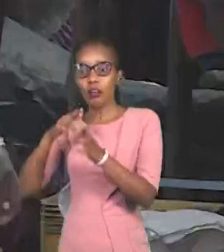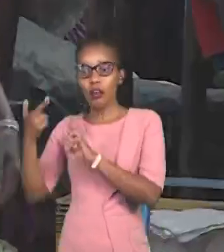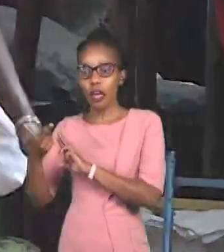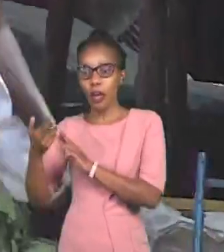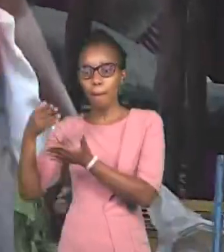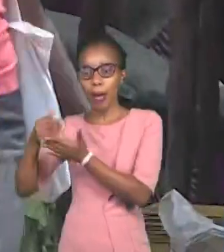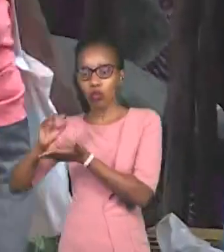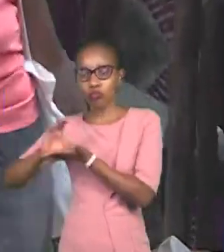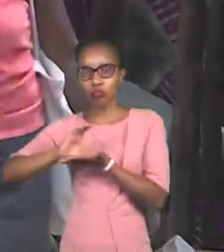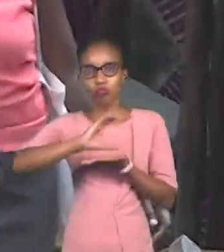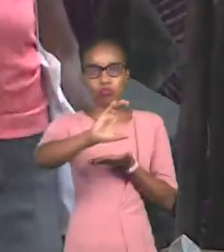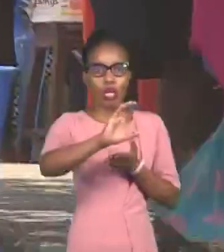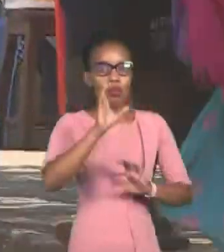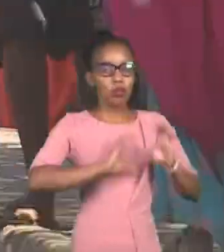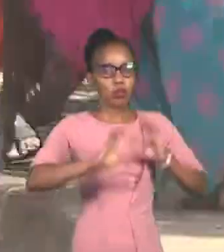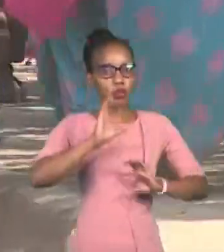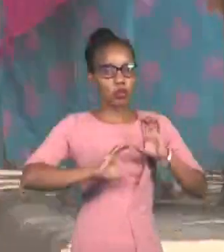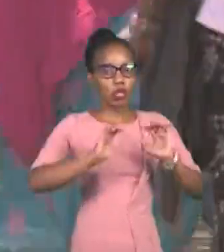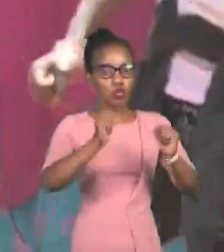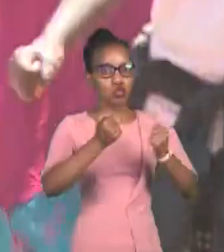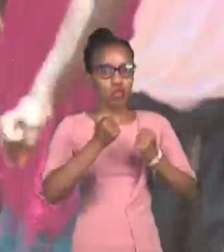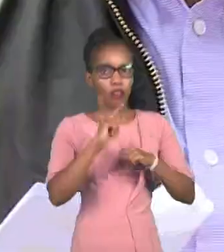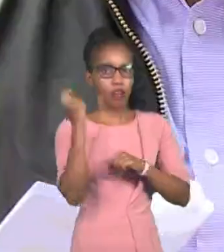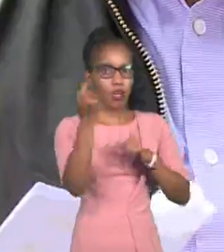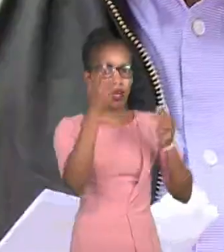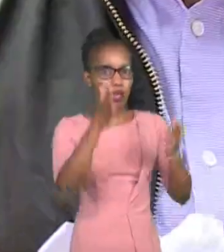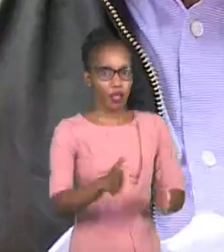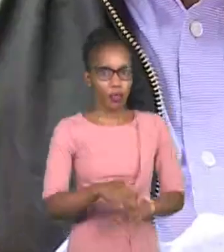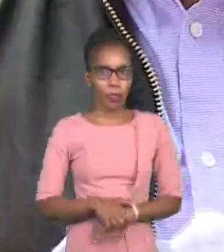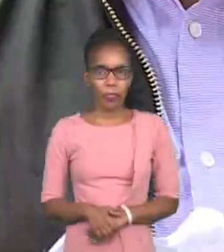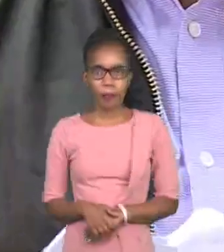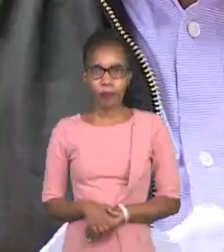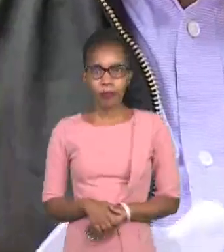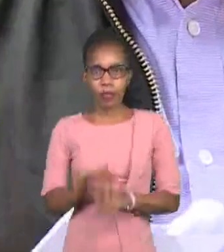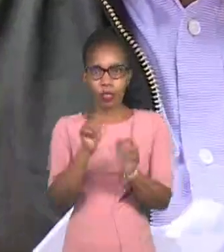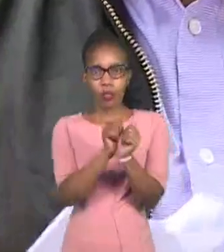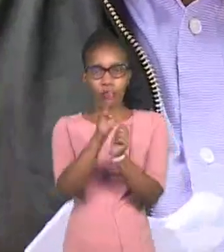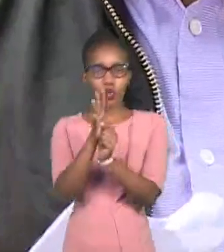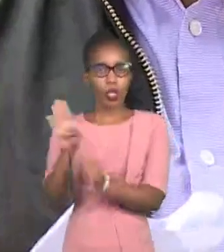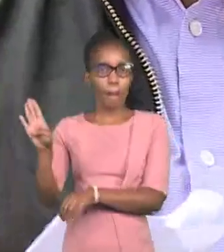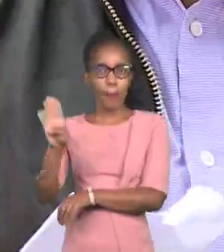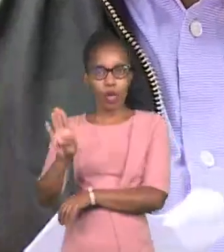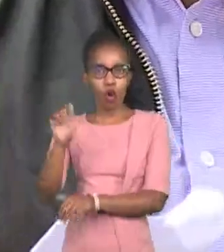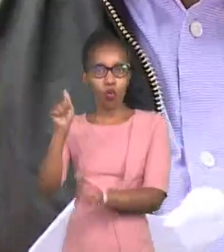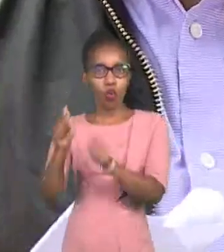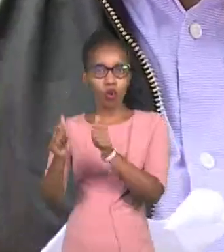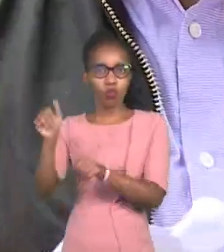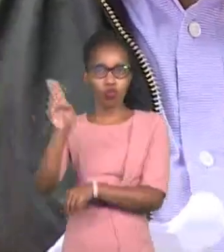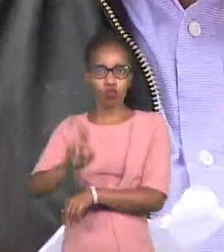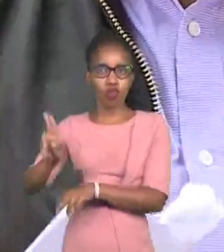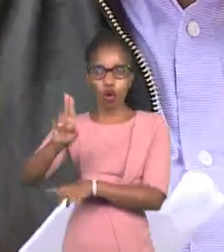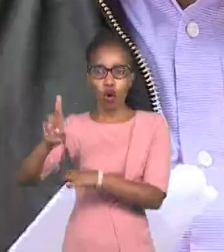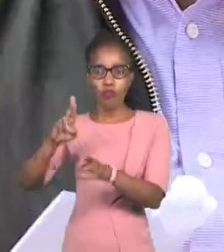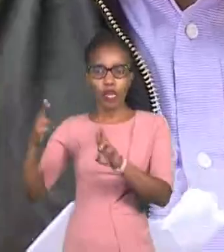local mananchi from the adverse effects of the pandemic. The not less than 14 billion shillings that would have been spent on a